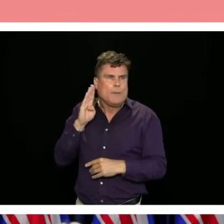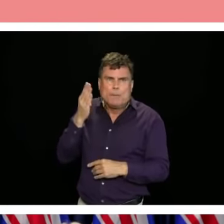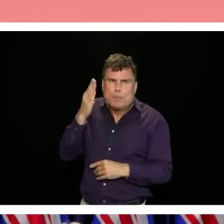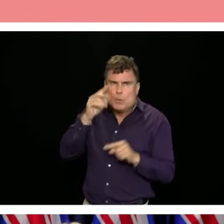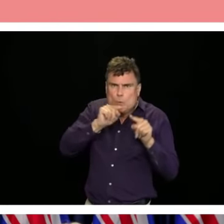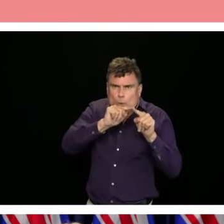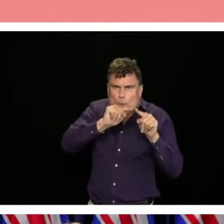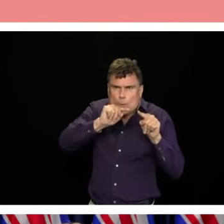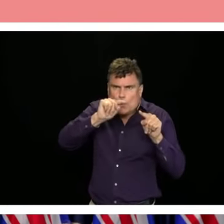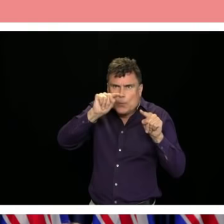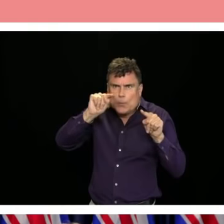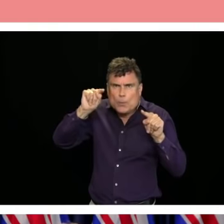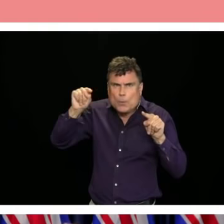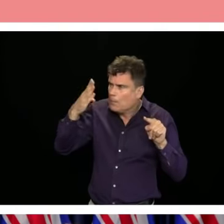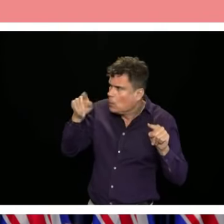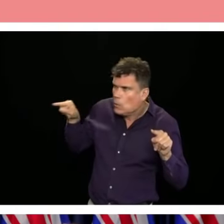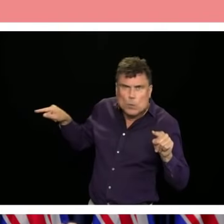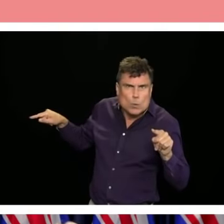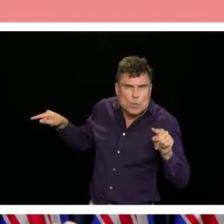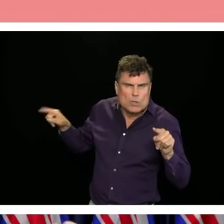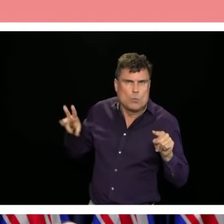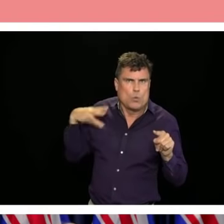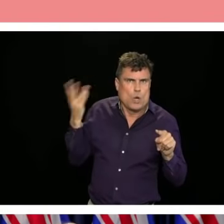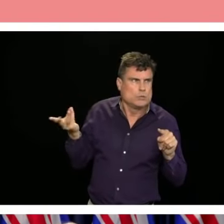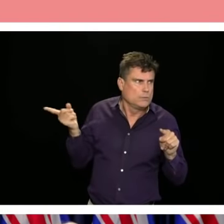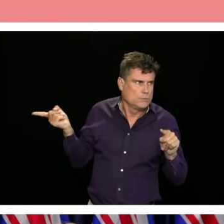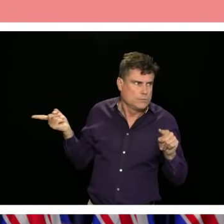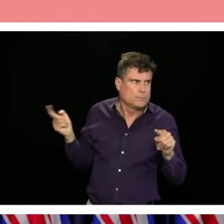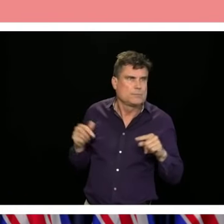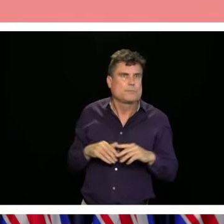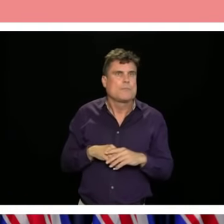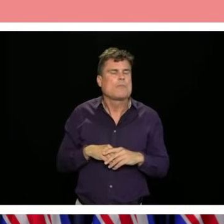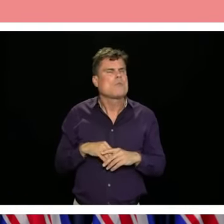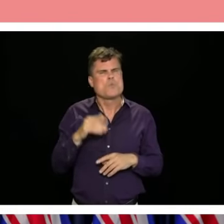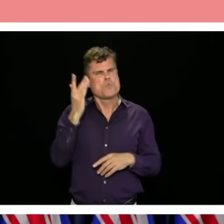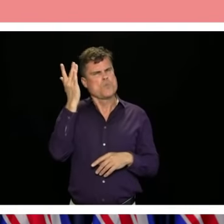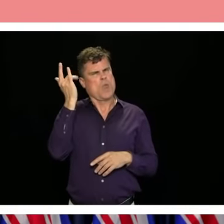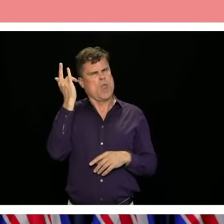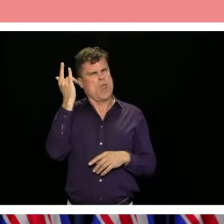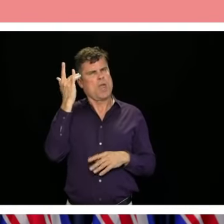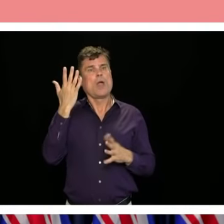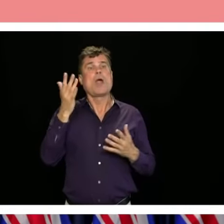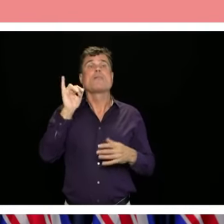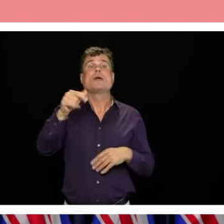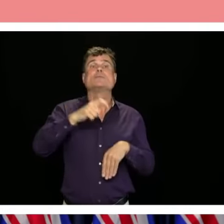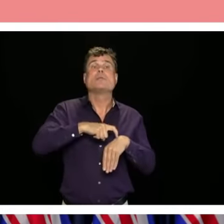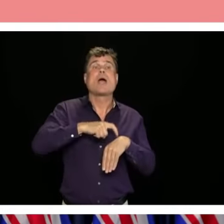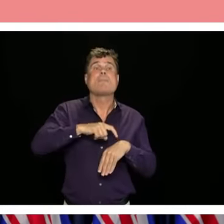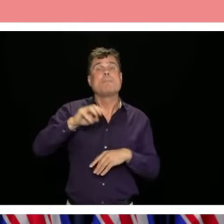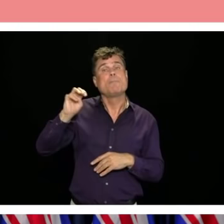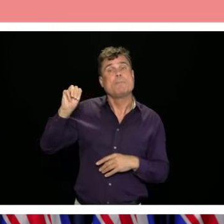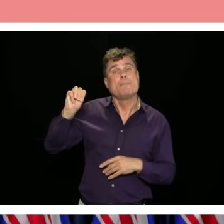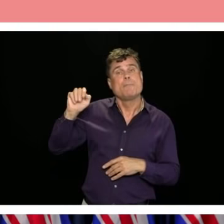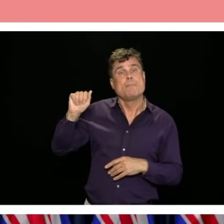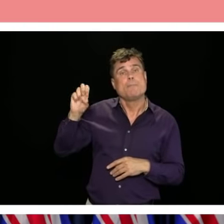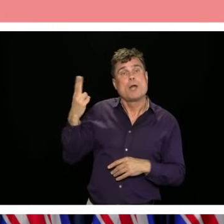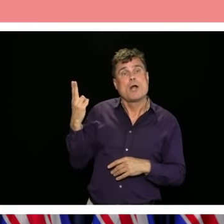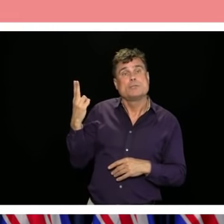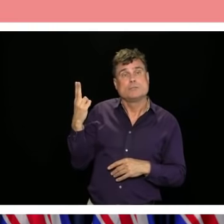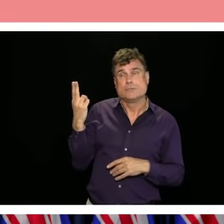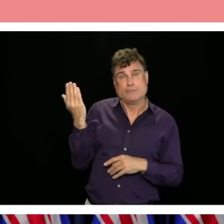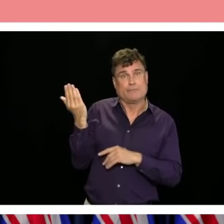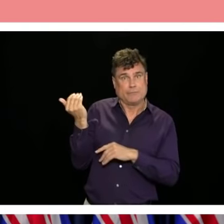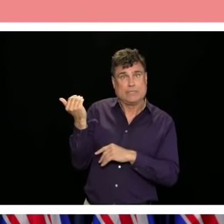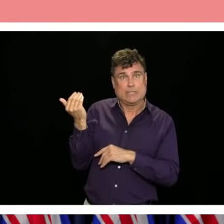got ill, and partly with the work that we were doing in public health to trace people and break those chains of